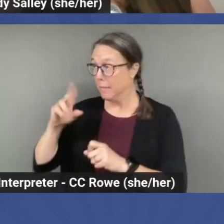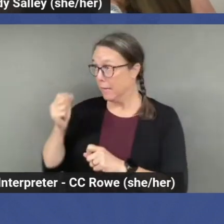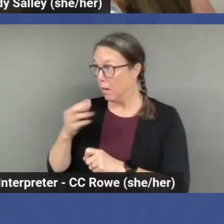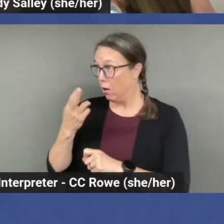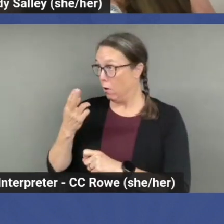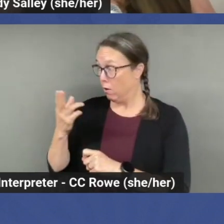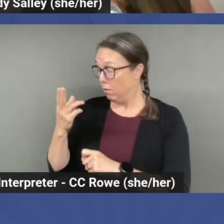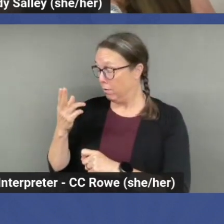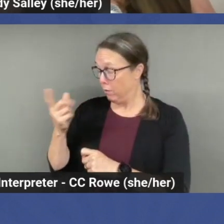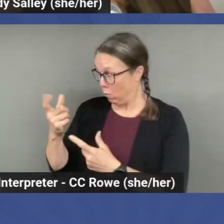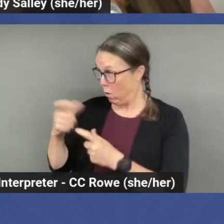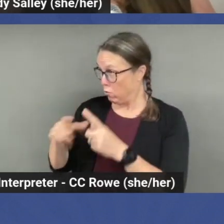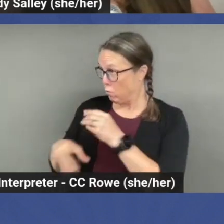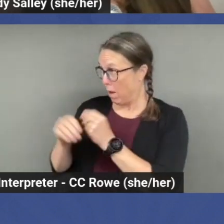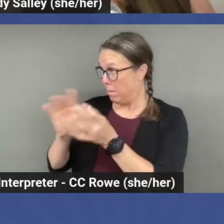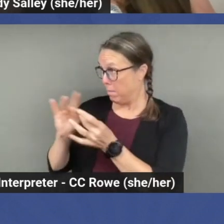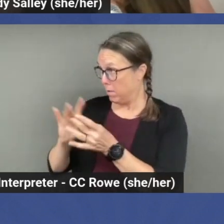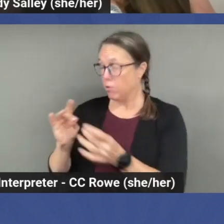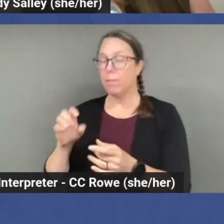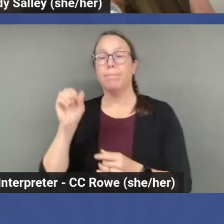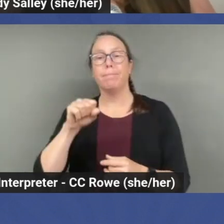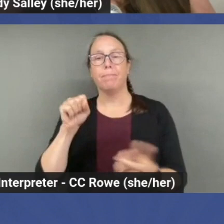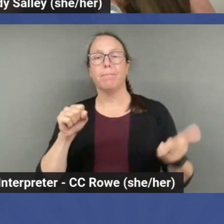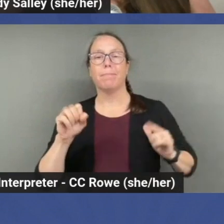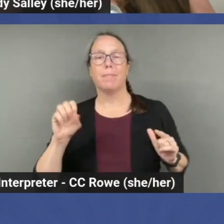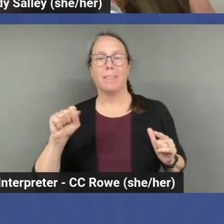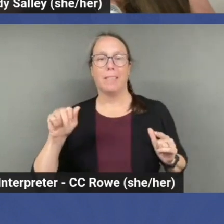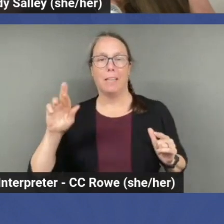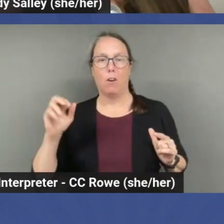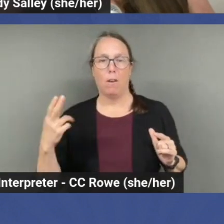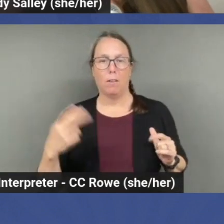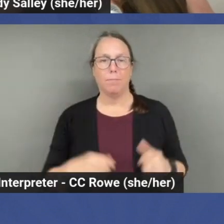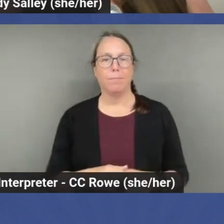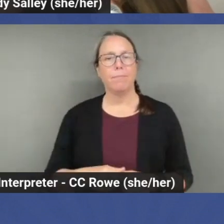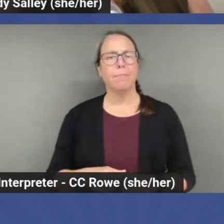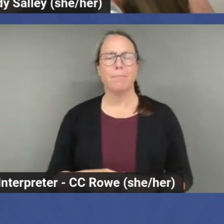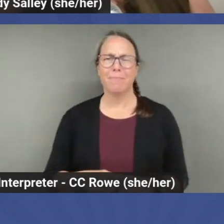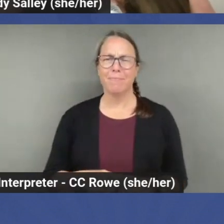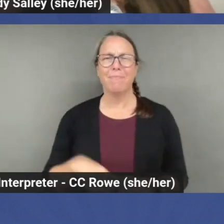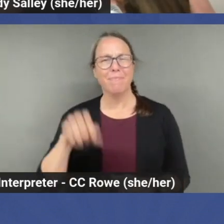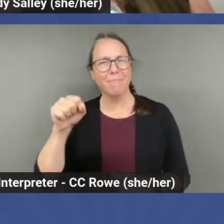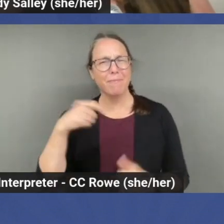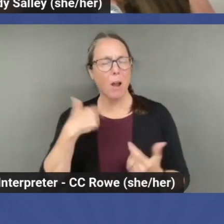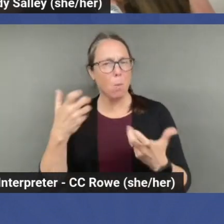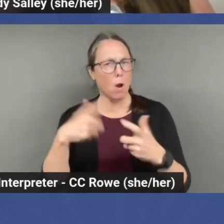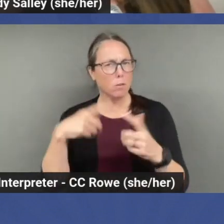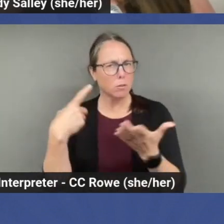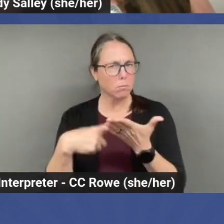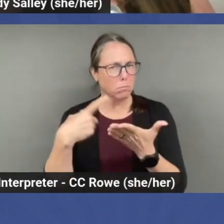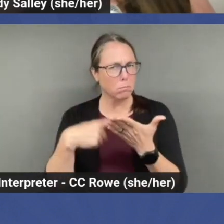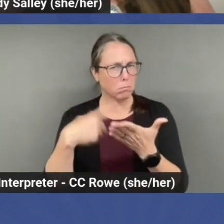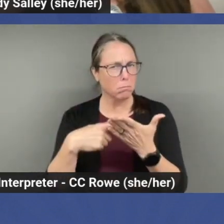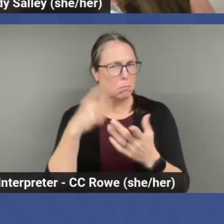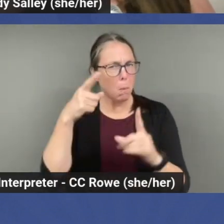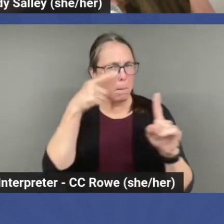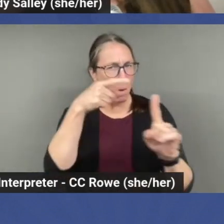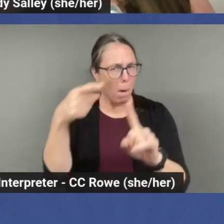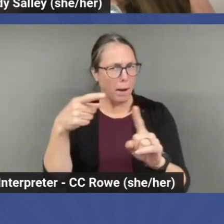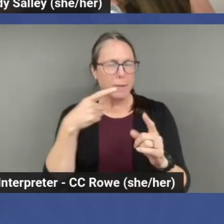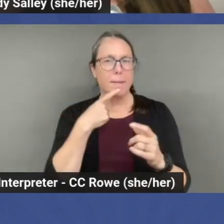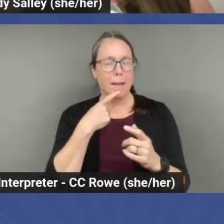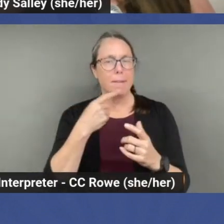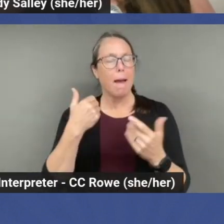Yeah. So one point that I did want to make is that there's kind of a history in the United States of